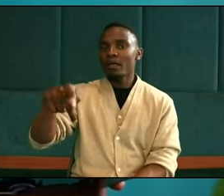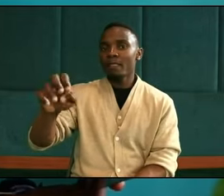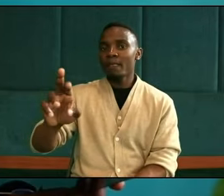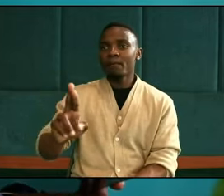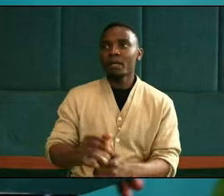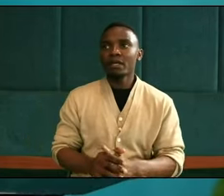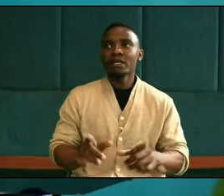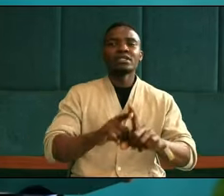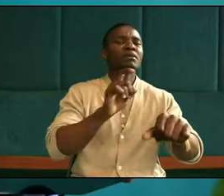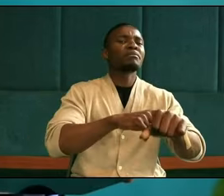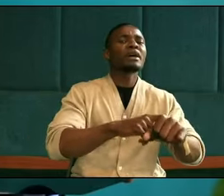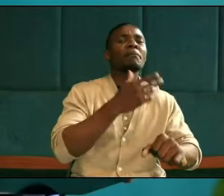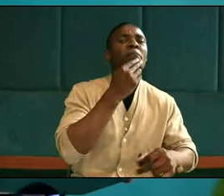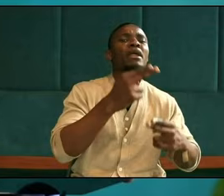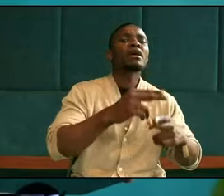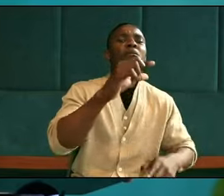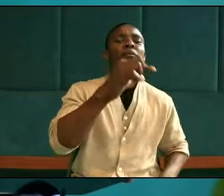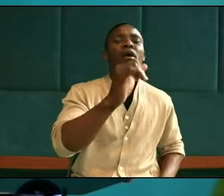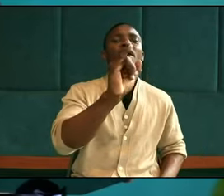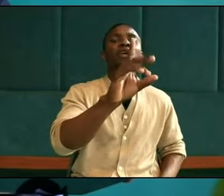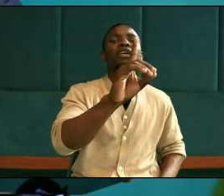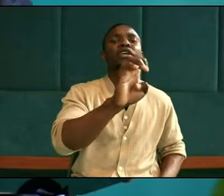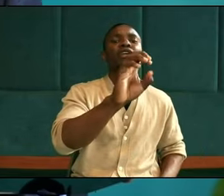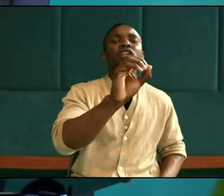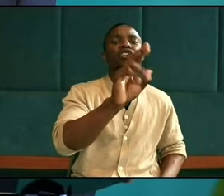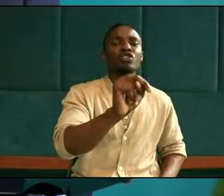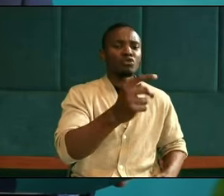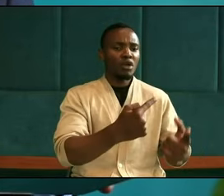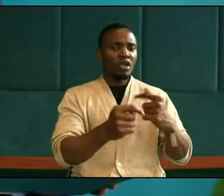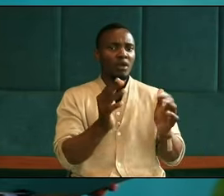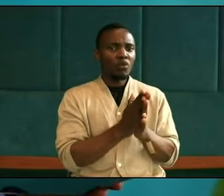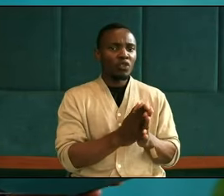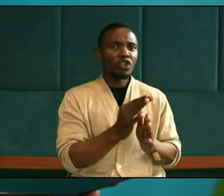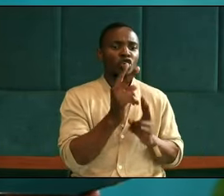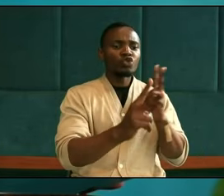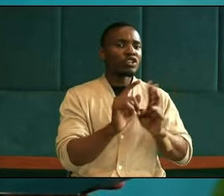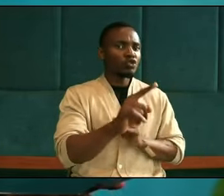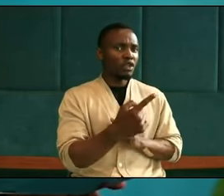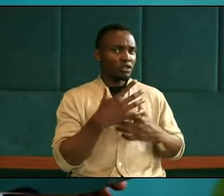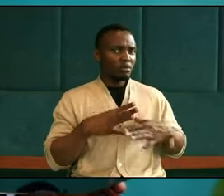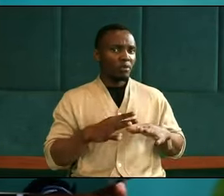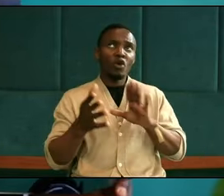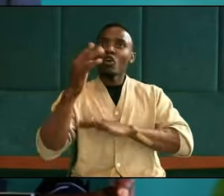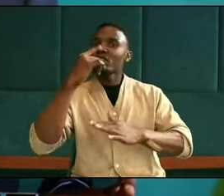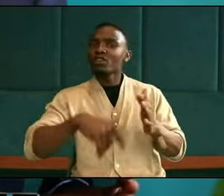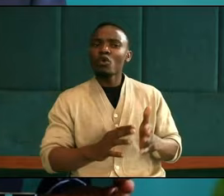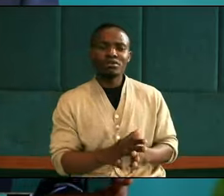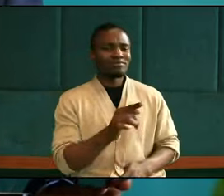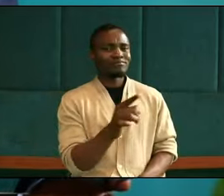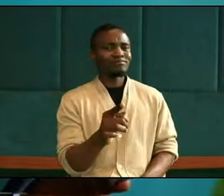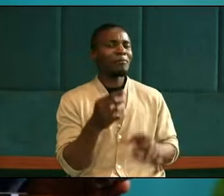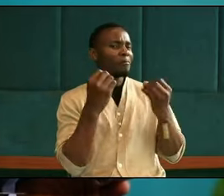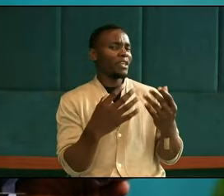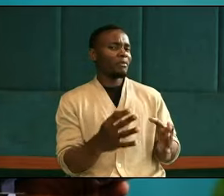said, that's too much. Please thin it down. When he thinned it down to 10,000 men, God said,